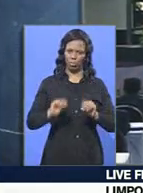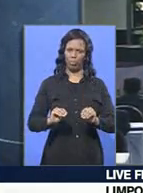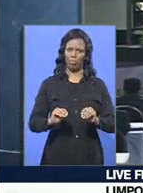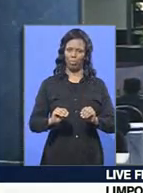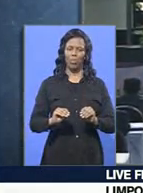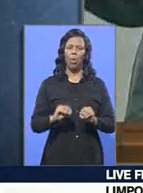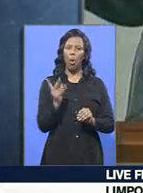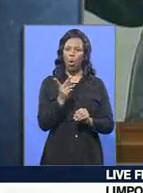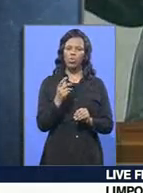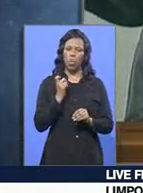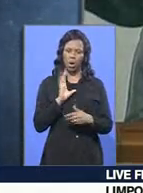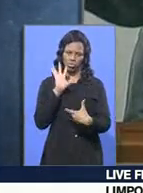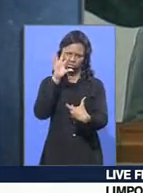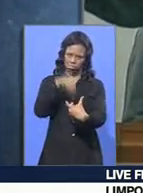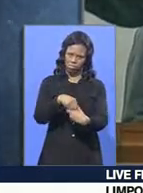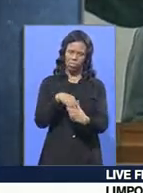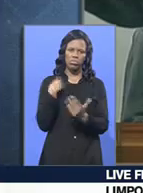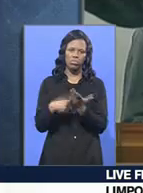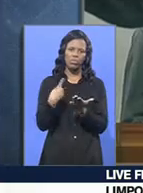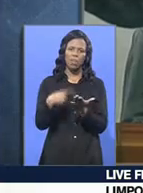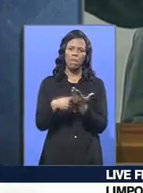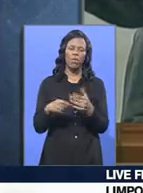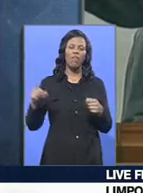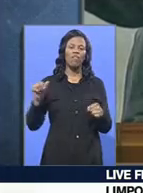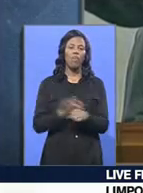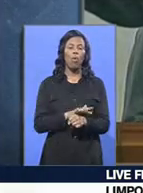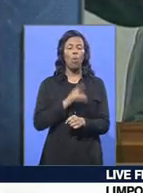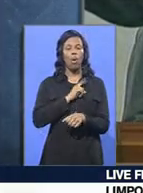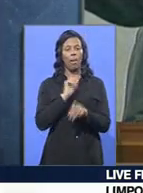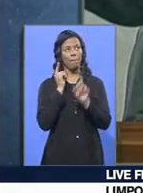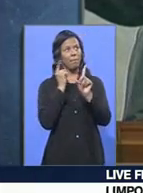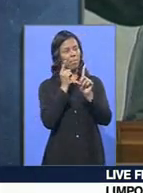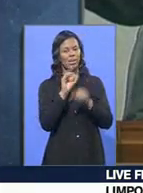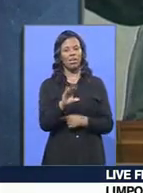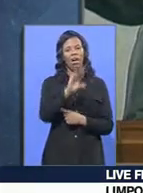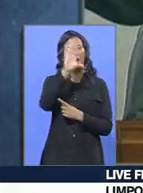participated fully in the Convention for a Democratic South Africa